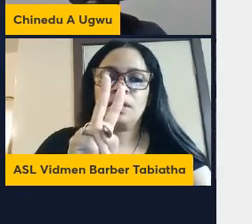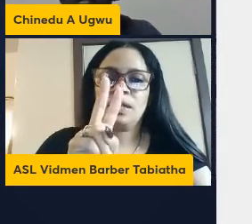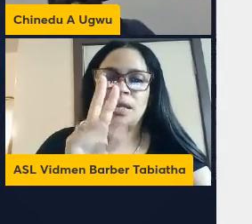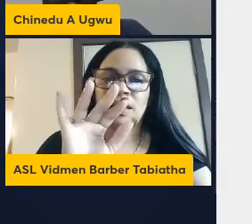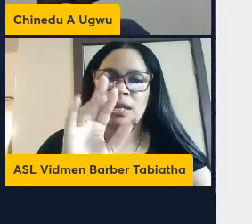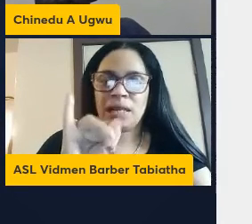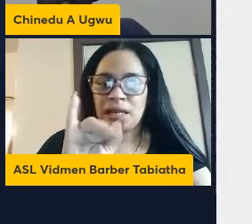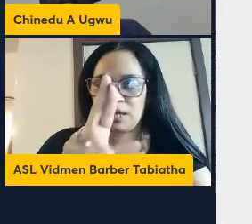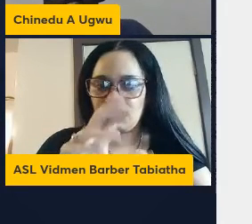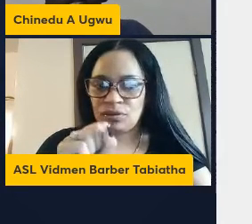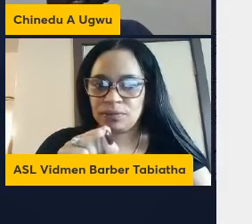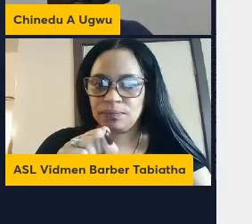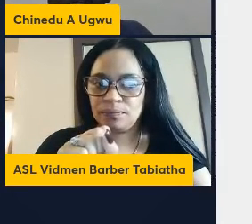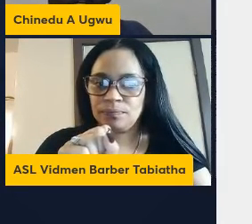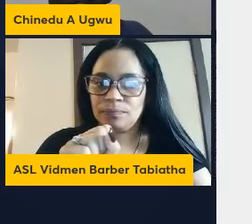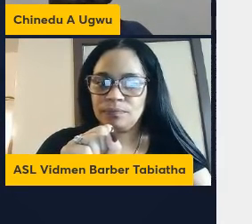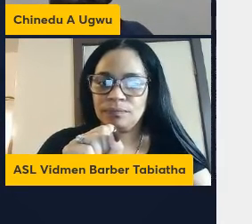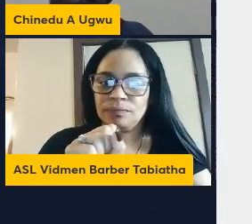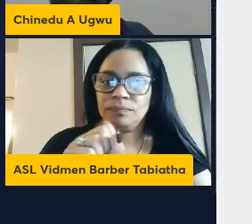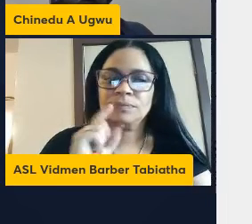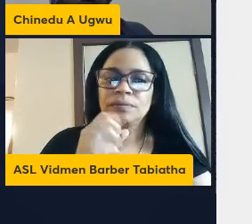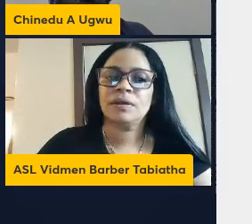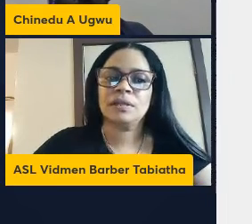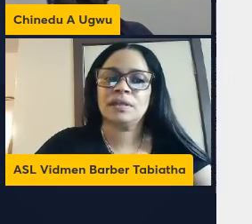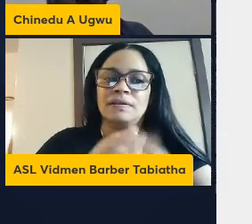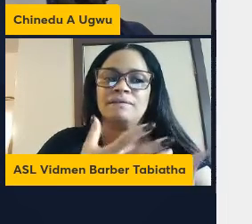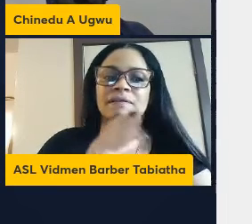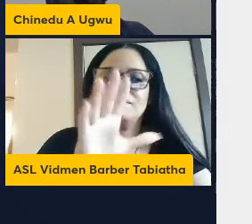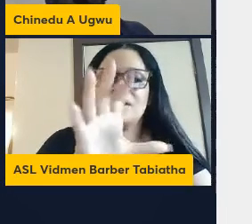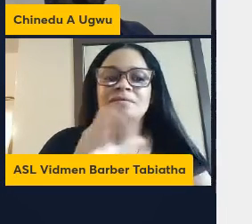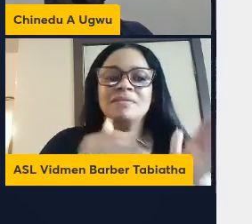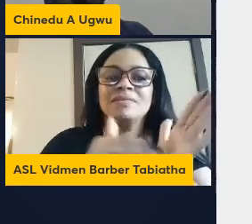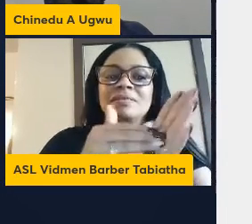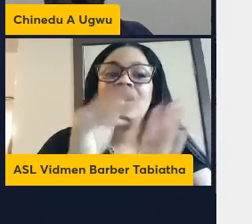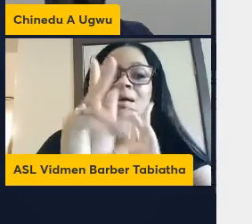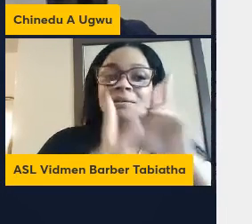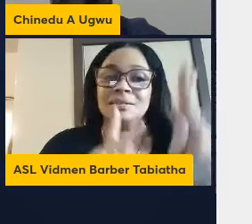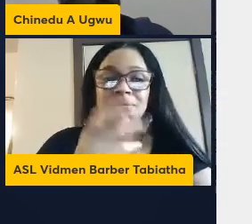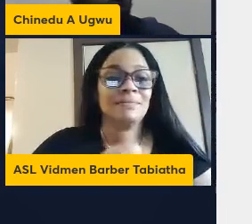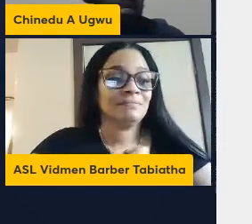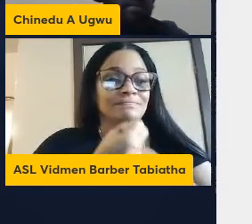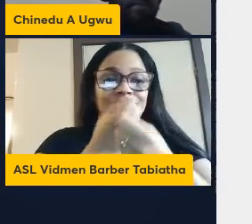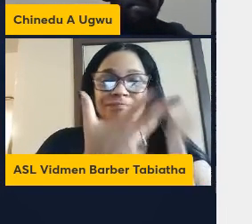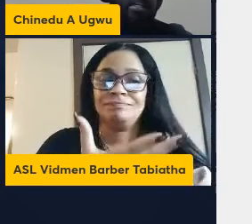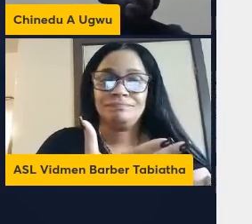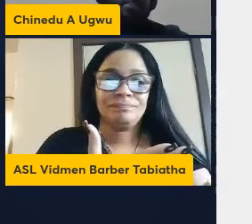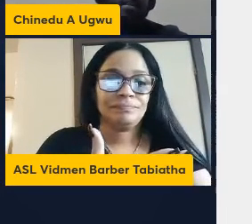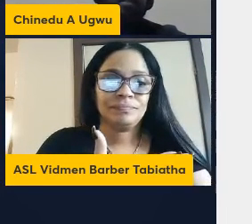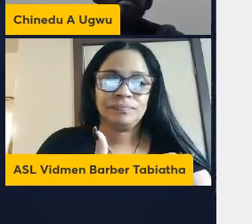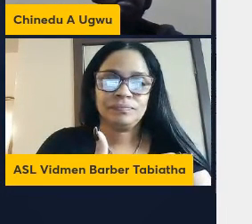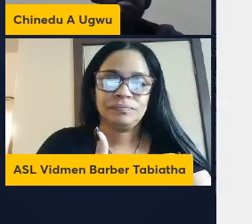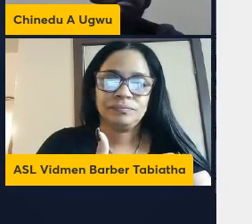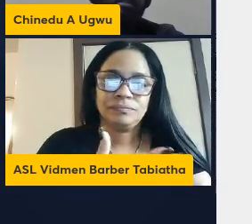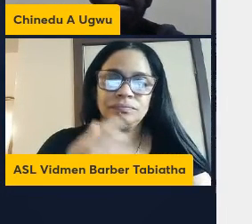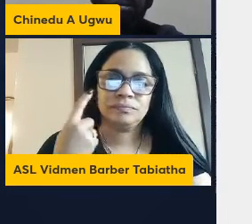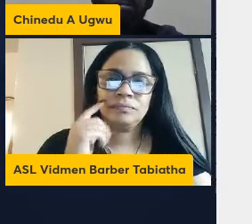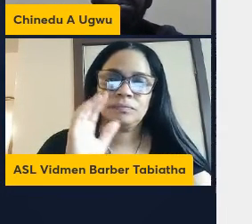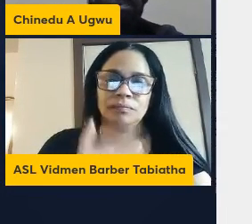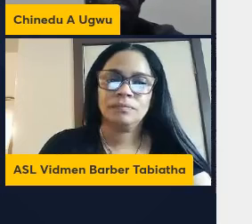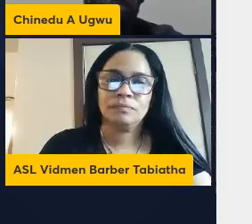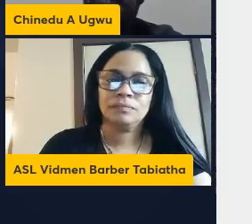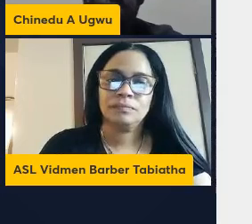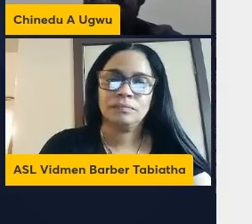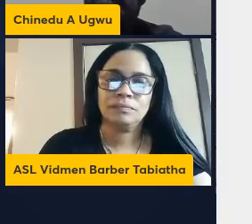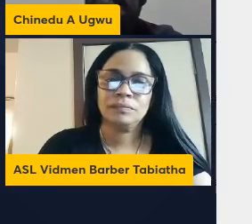Annually, it is estimated to affect about 100,000 people. And the case fatality rate is